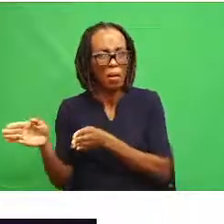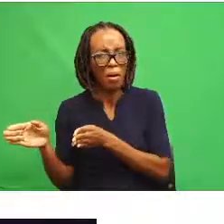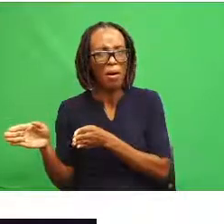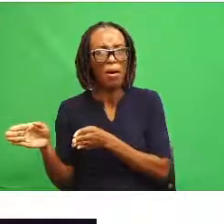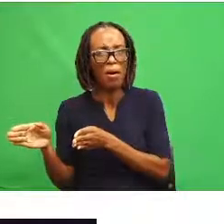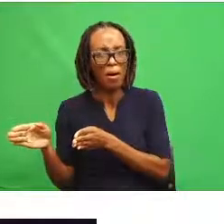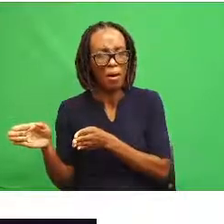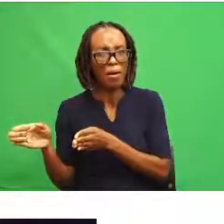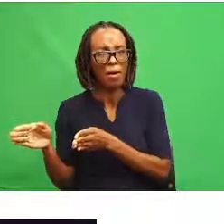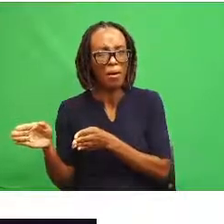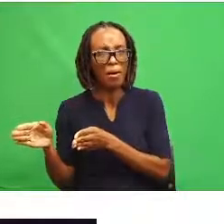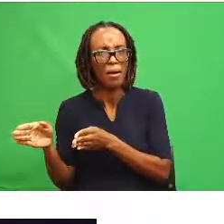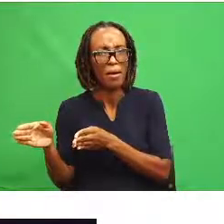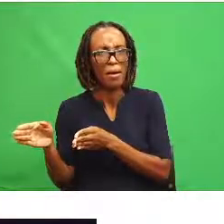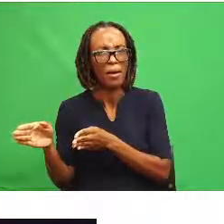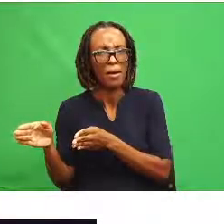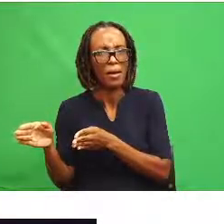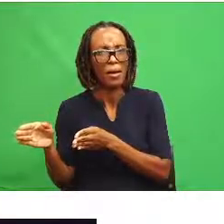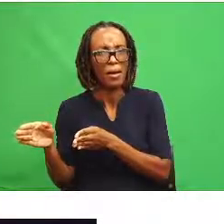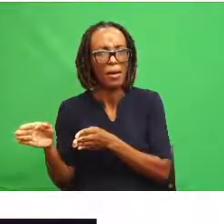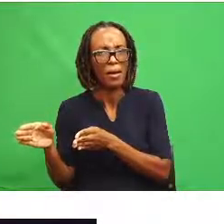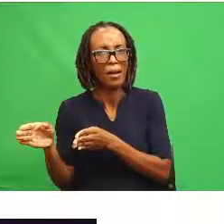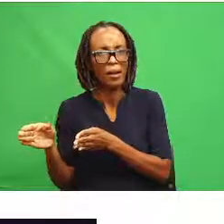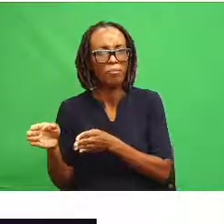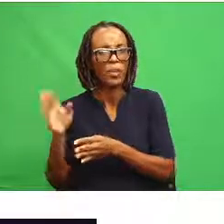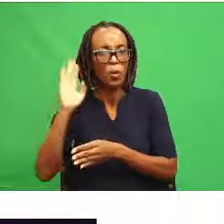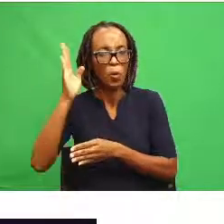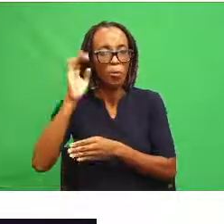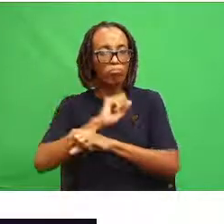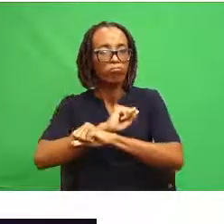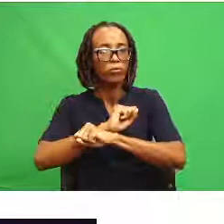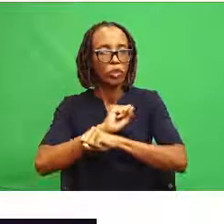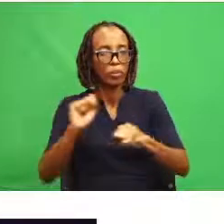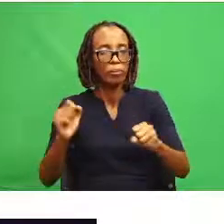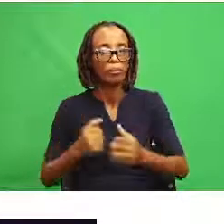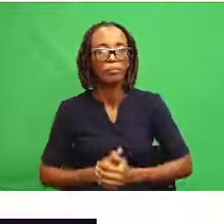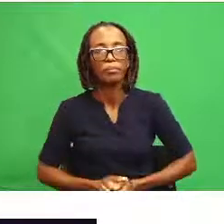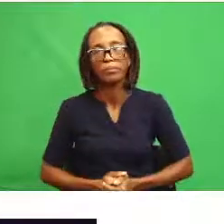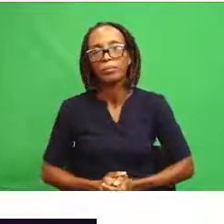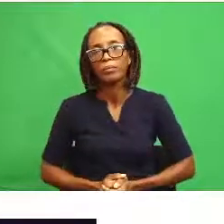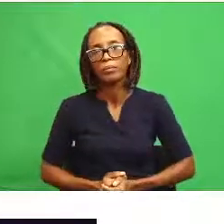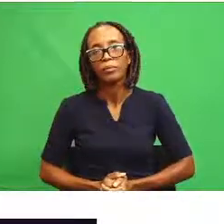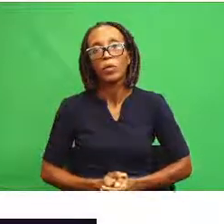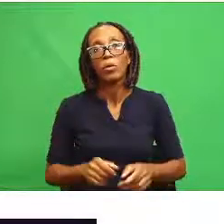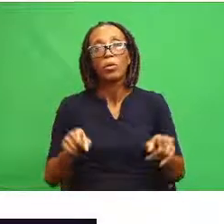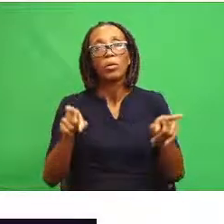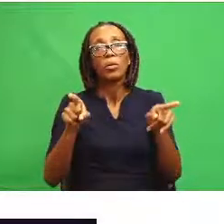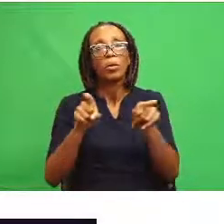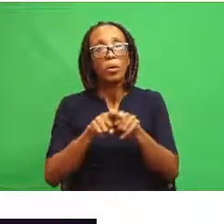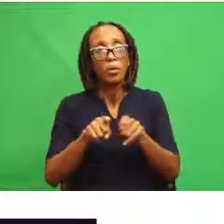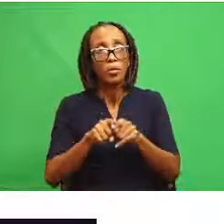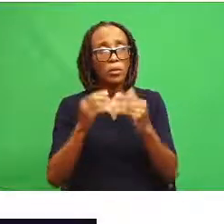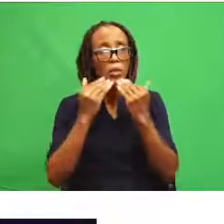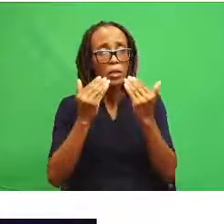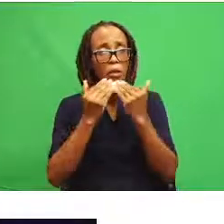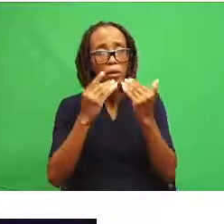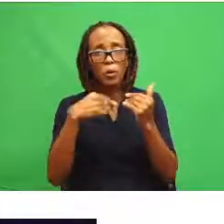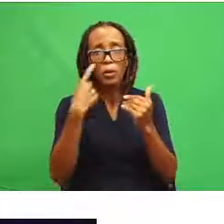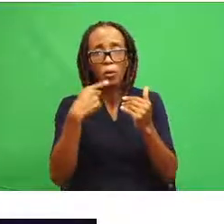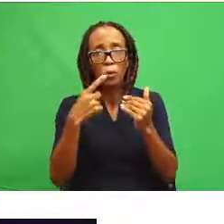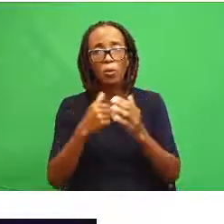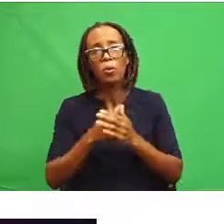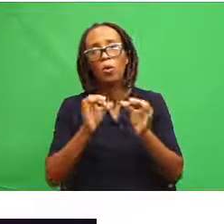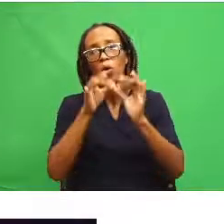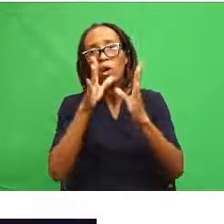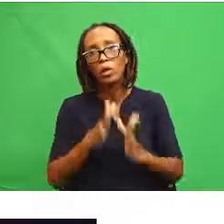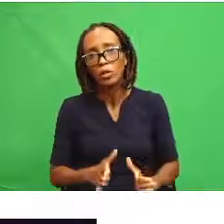successfully achieve the objectives of this initiative. We are also immensely grateful to our sign